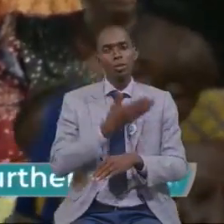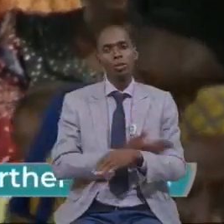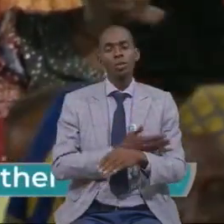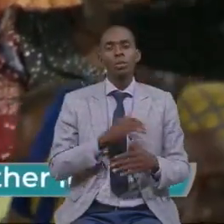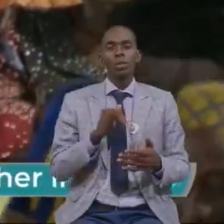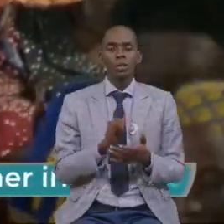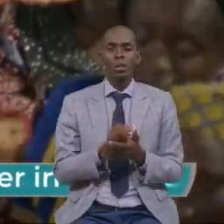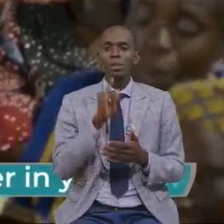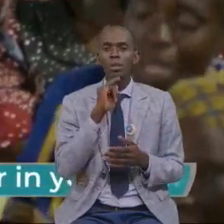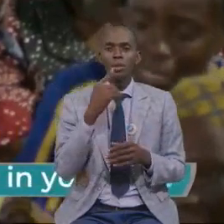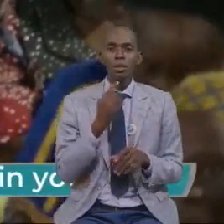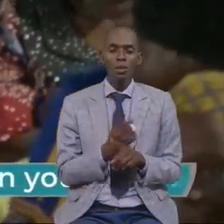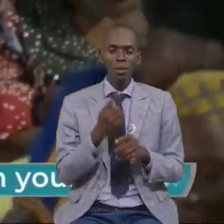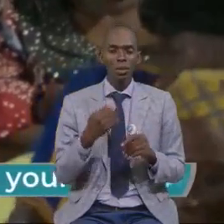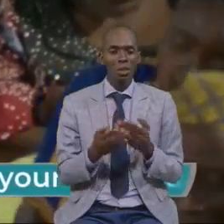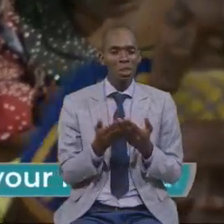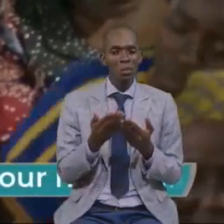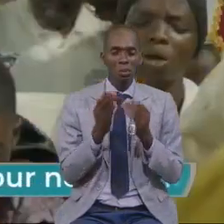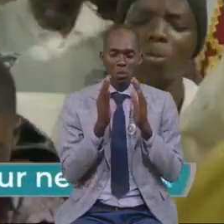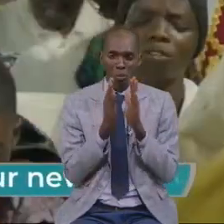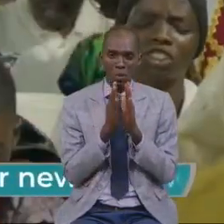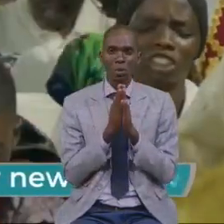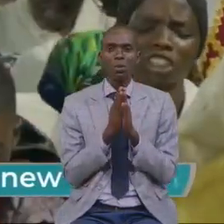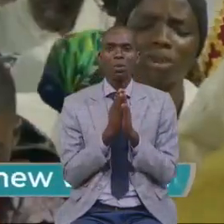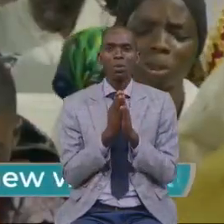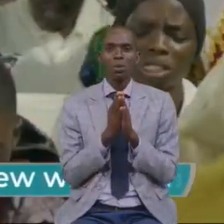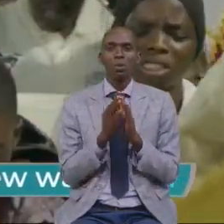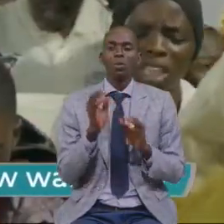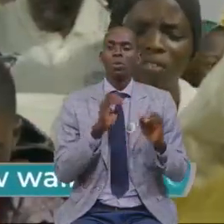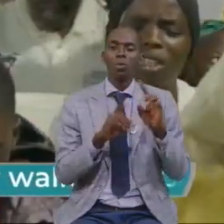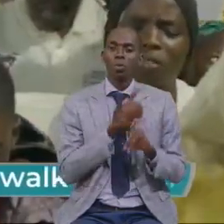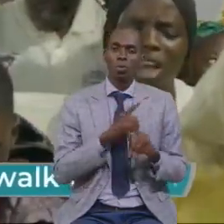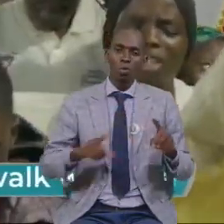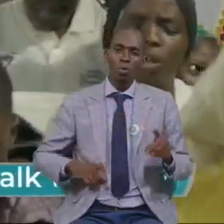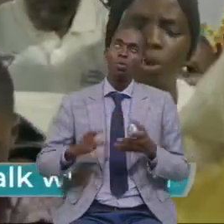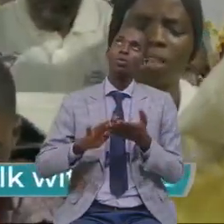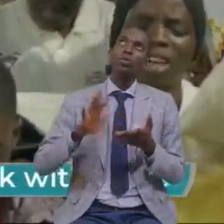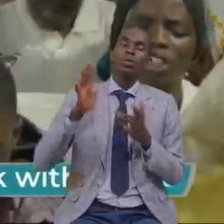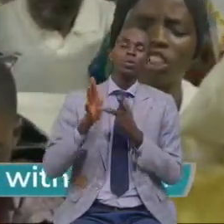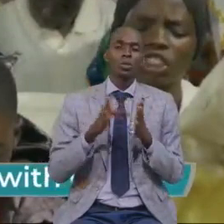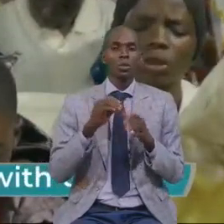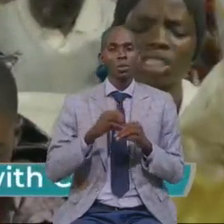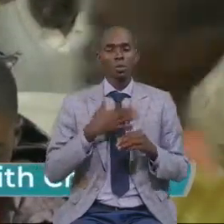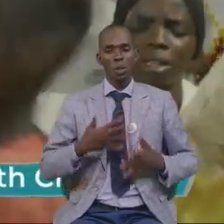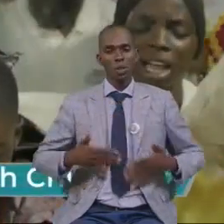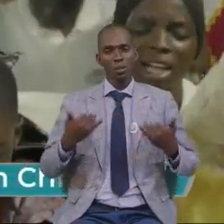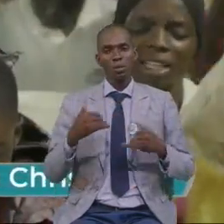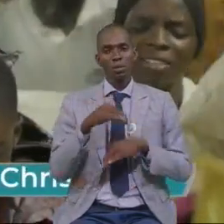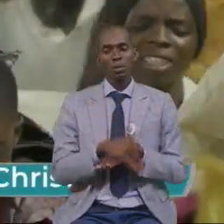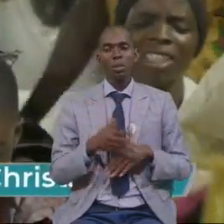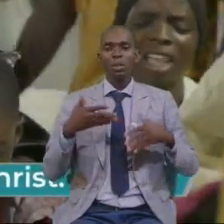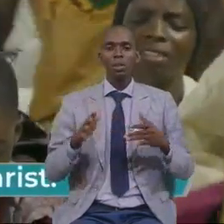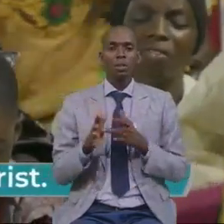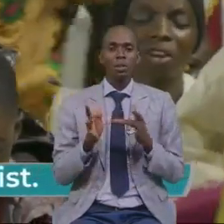pray. Oh Lord, glorify Jesus in my life tonight. Let Jesus be glorified over